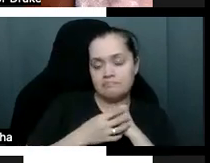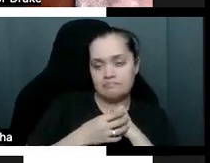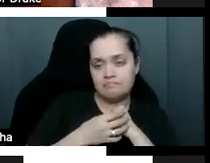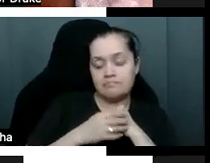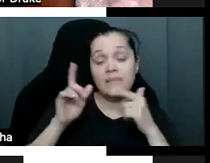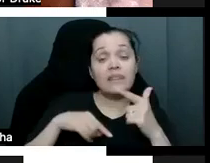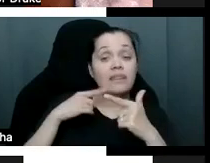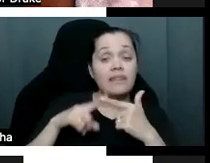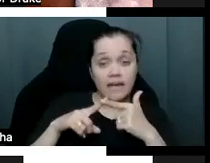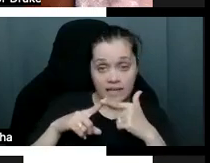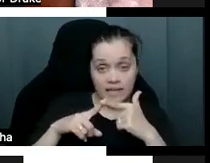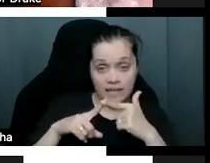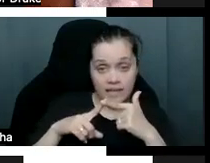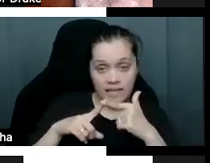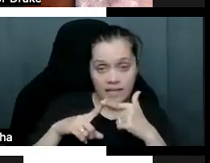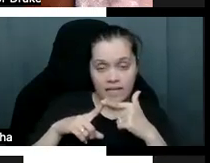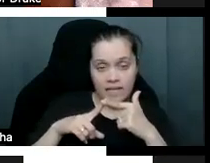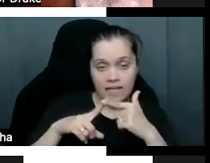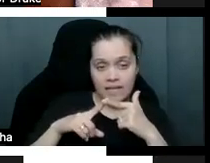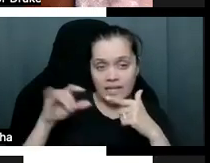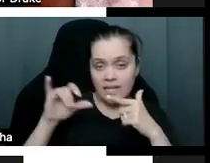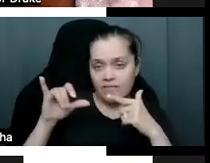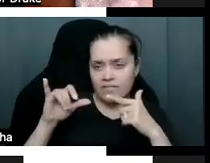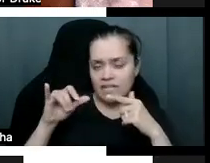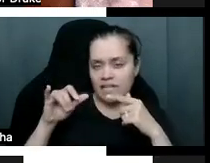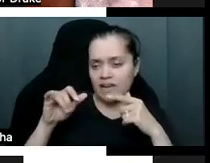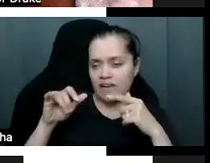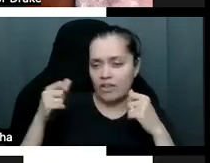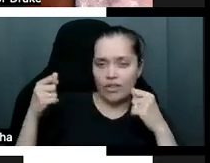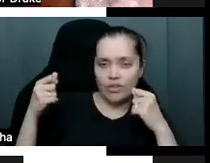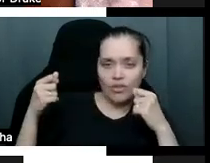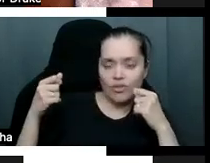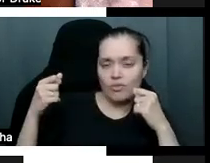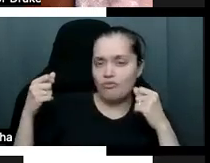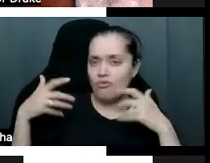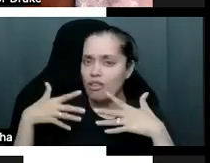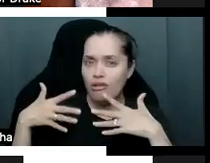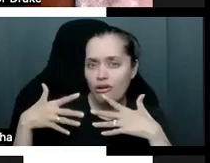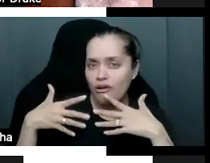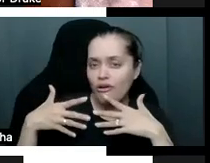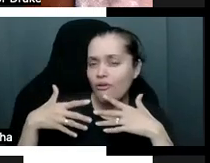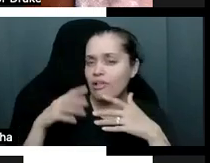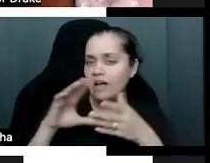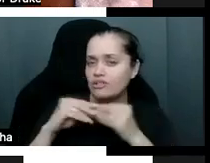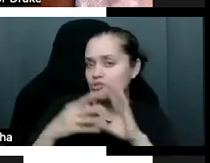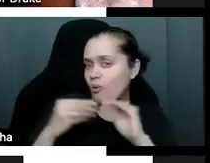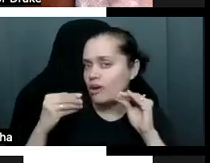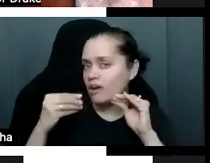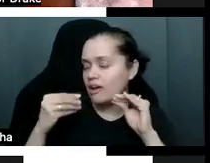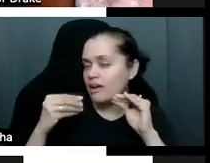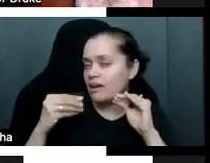Then, as it is sort of a thriller or police procedural novel, it takes